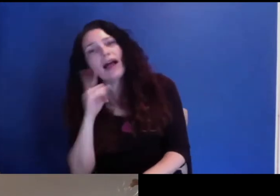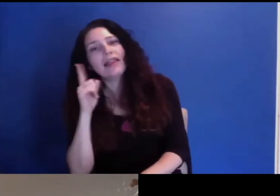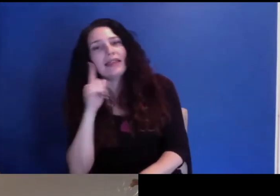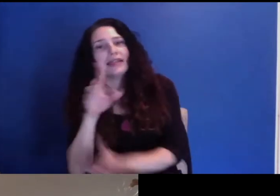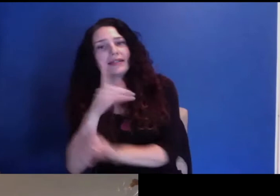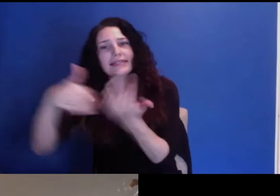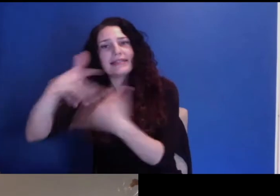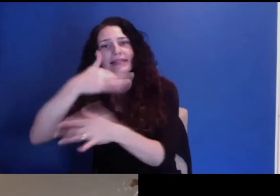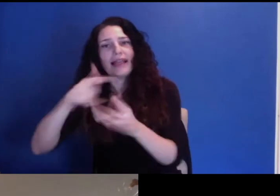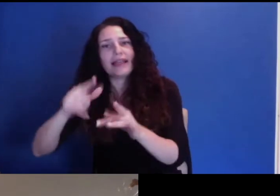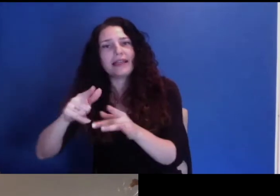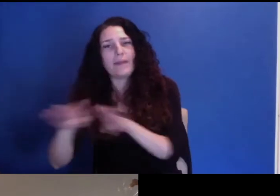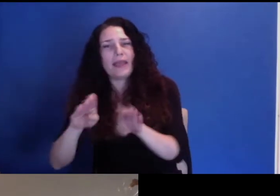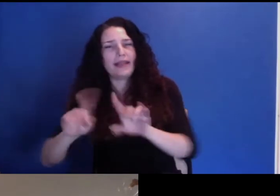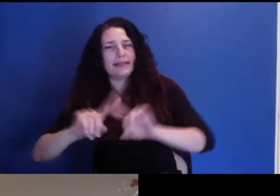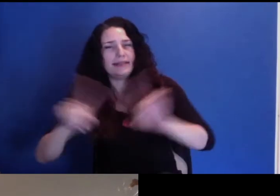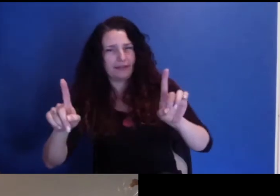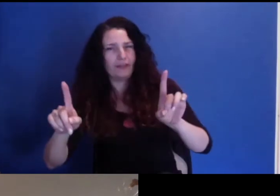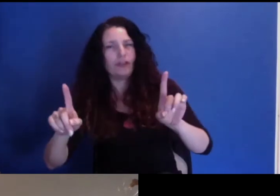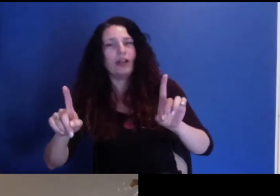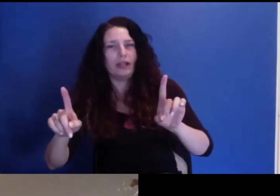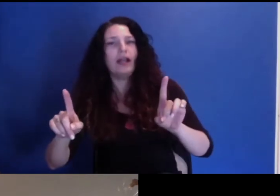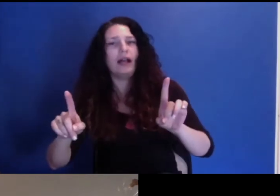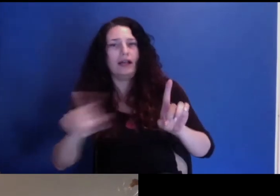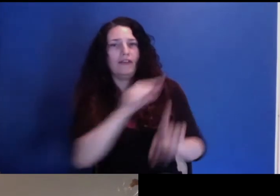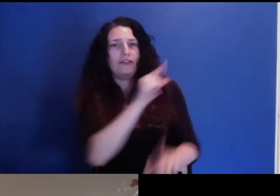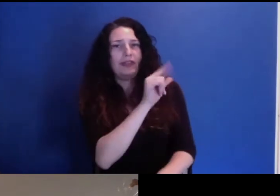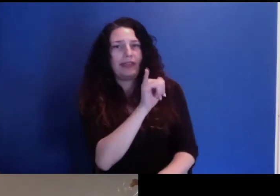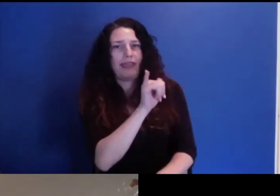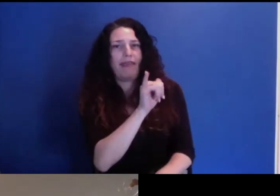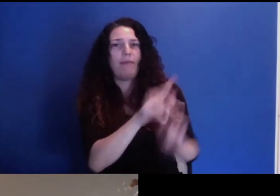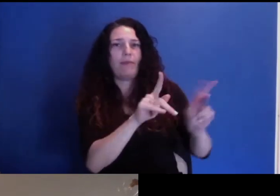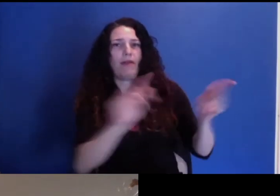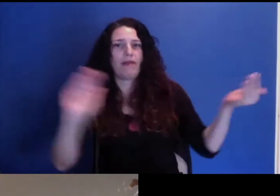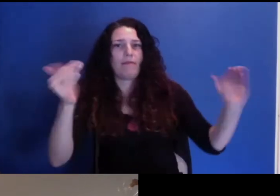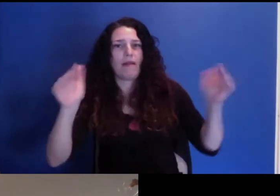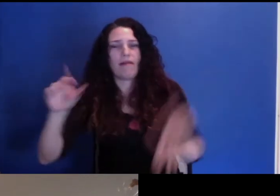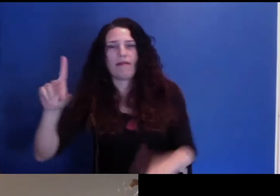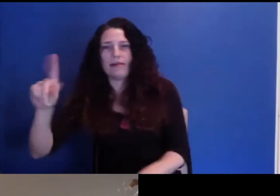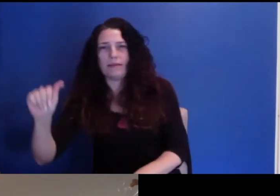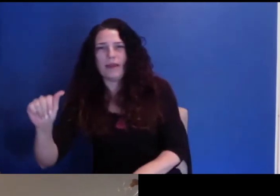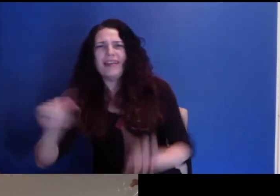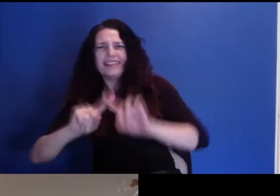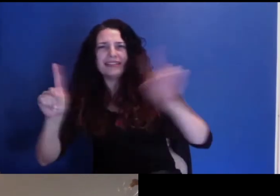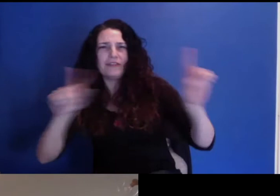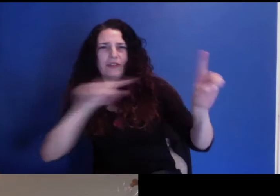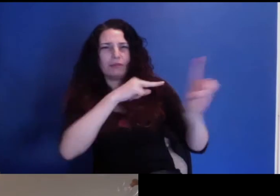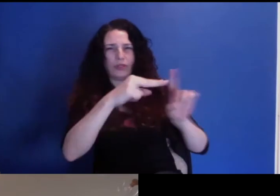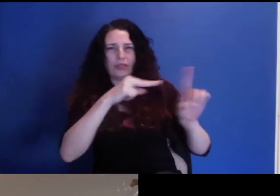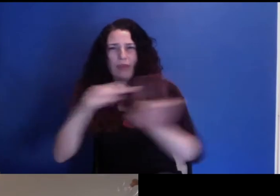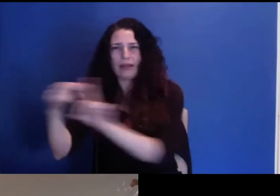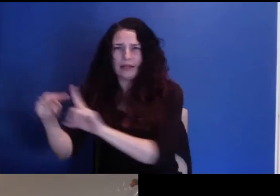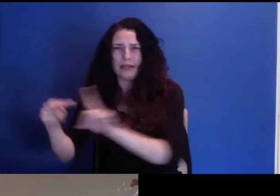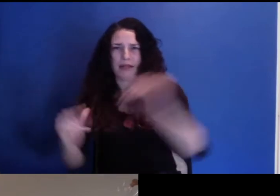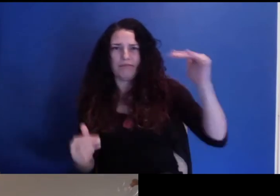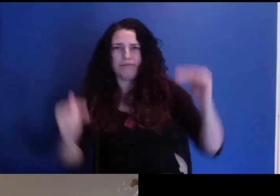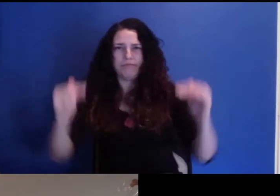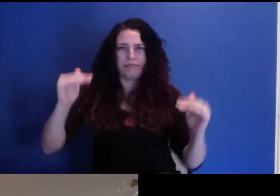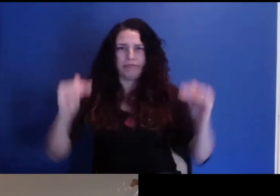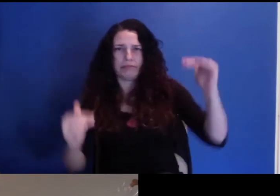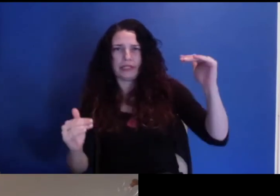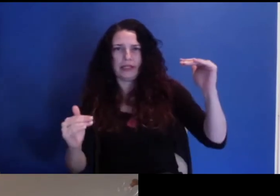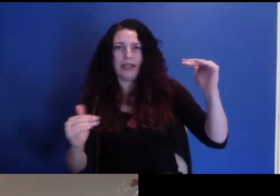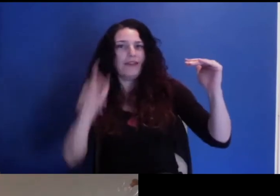a much bigger discourse around sexuality than there is about disability. I still feel like that discourse has not lifted